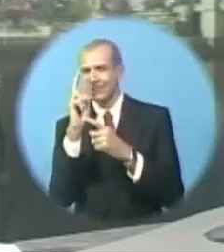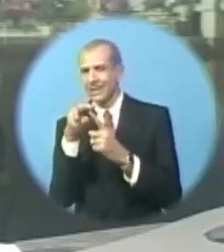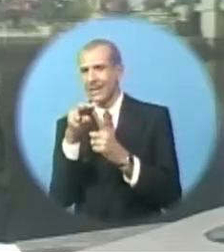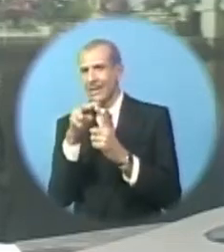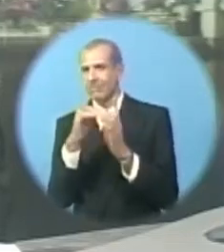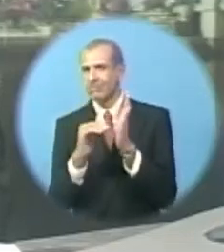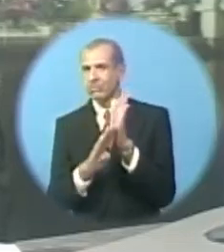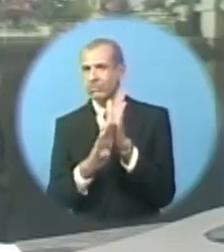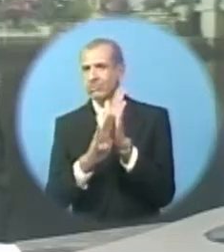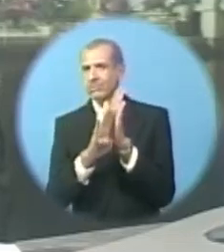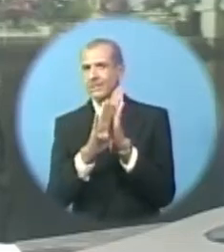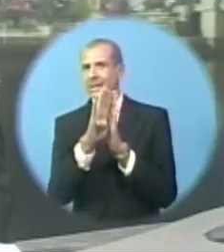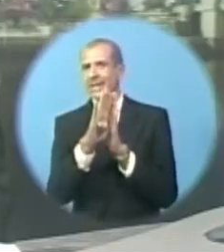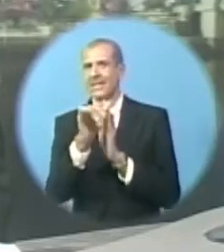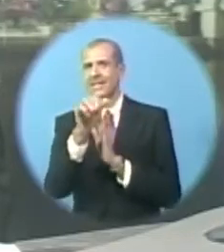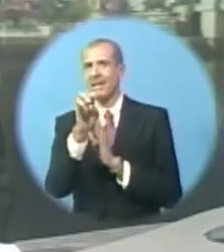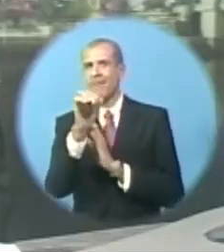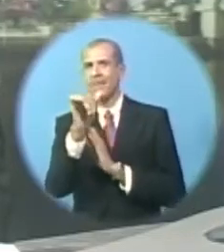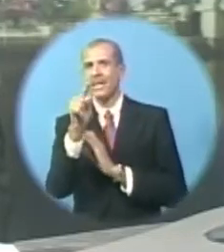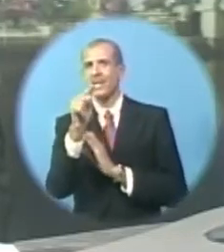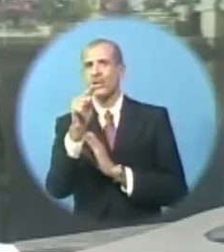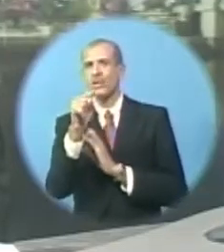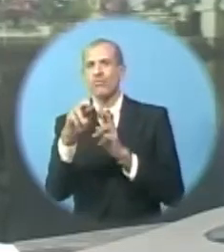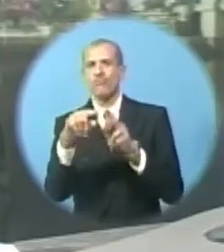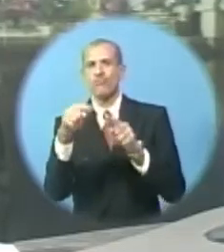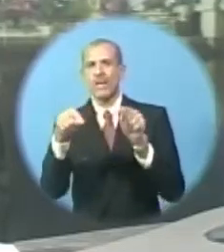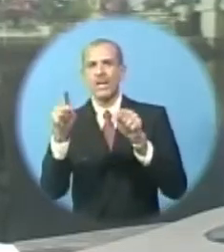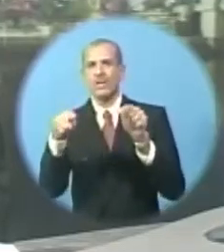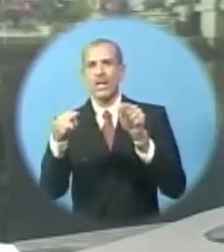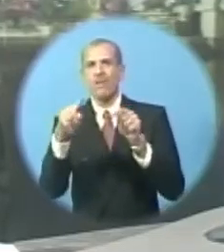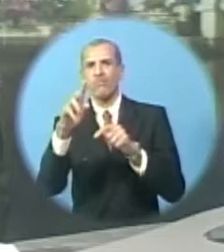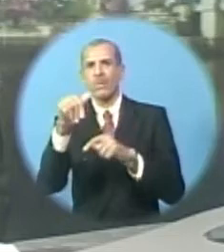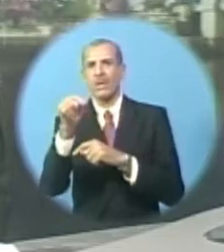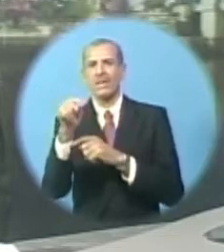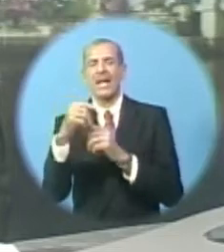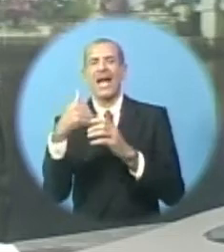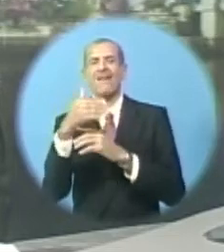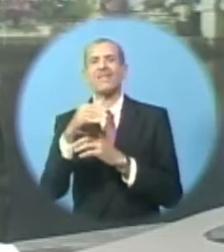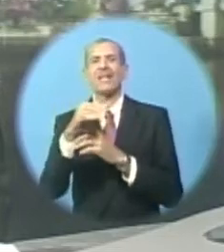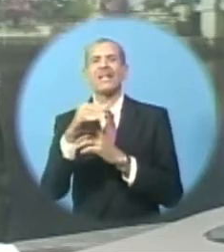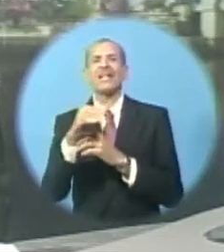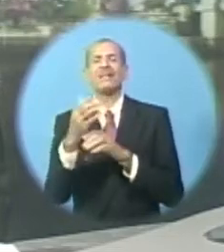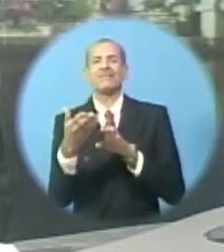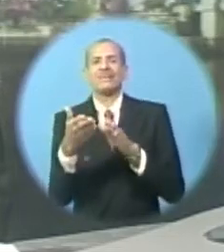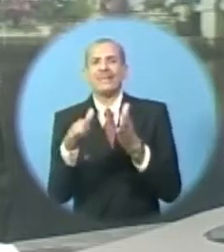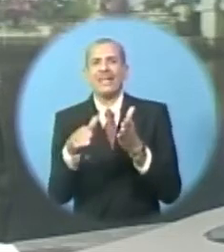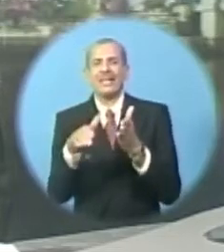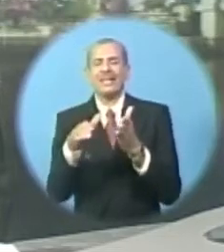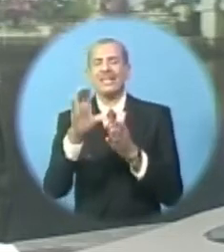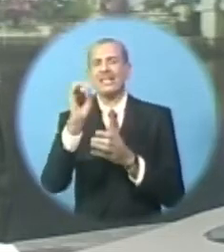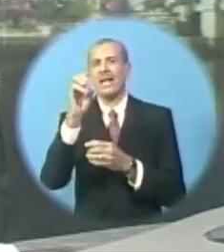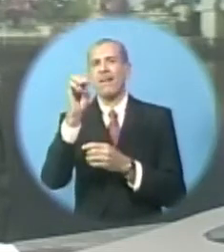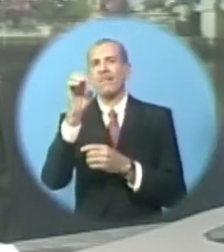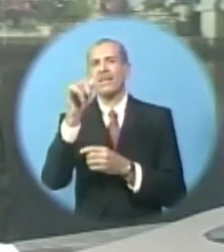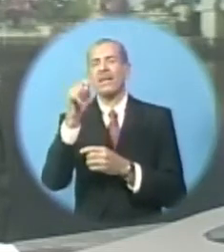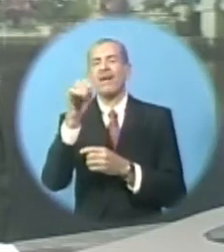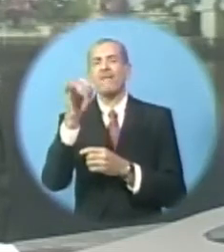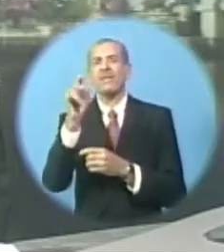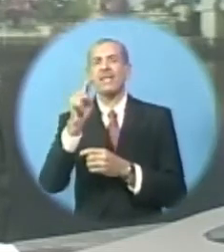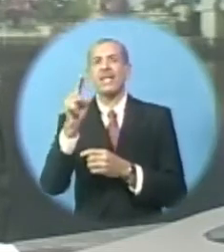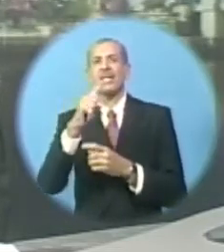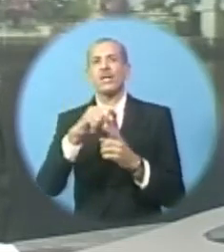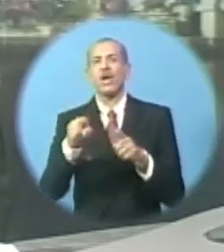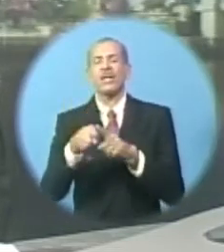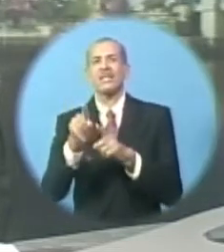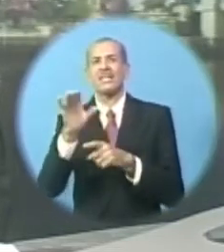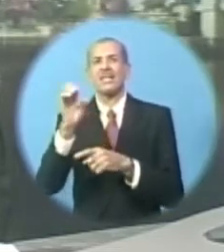growth of its car meter's range of products. Named after the late Carmita Frazier. That's according to Sean Tudor, chief executive officer of